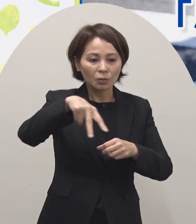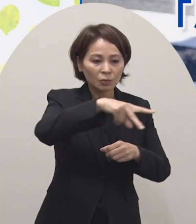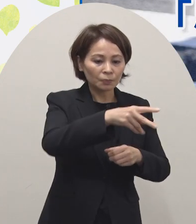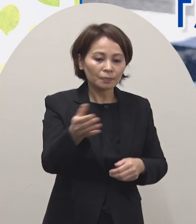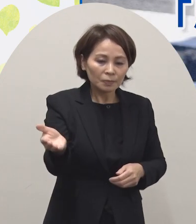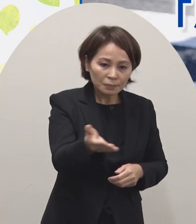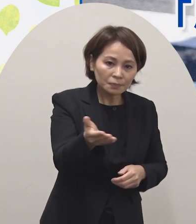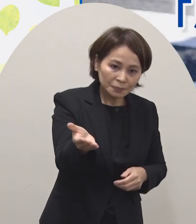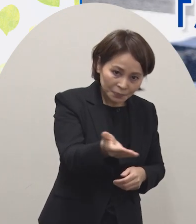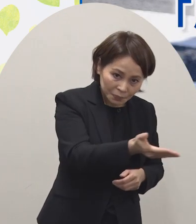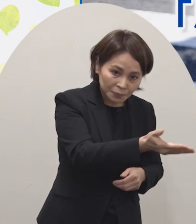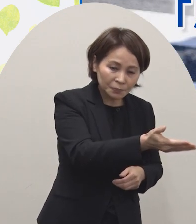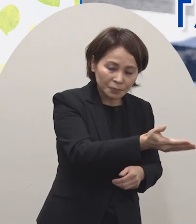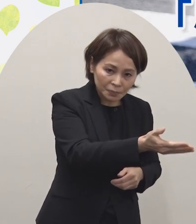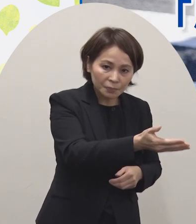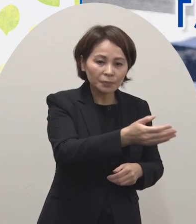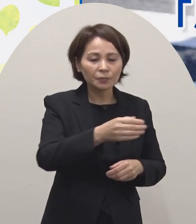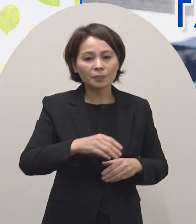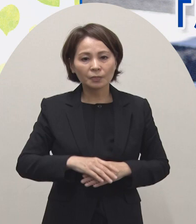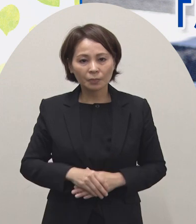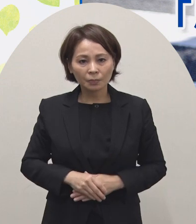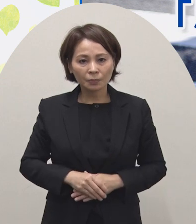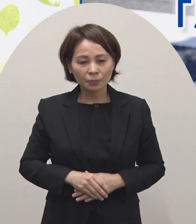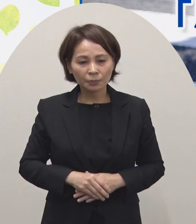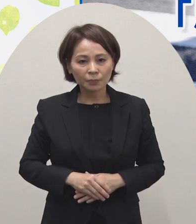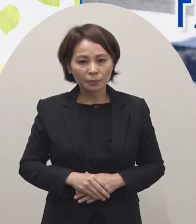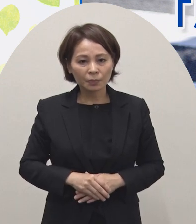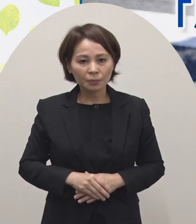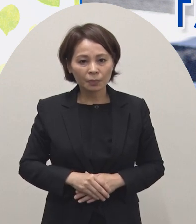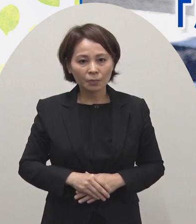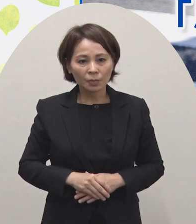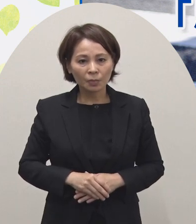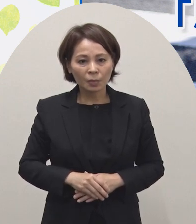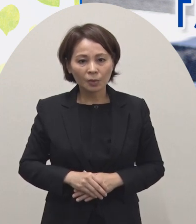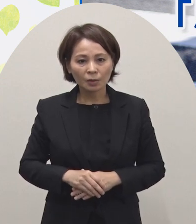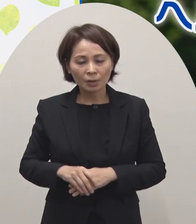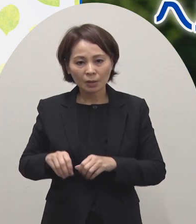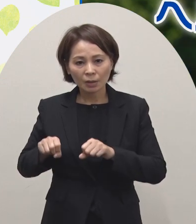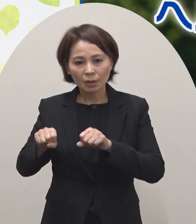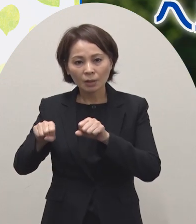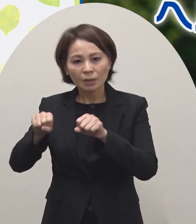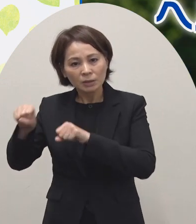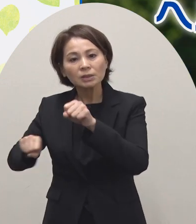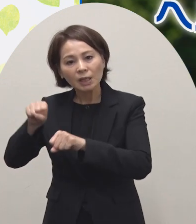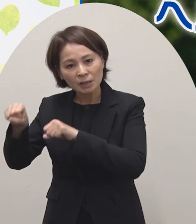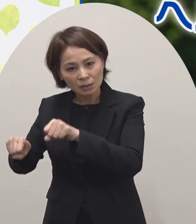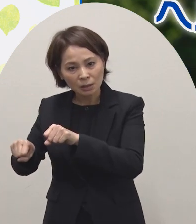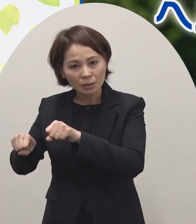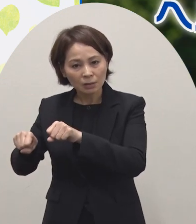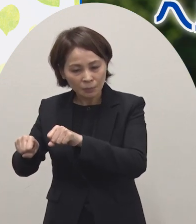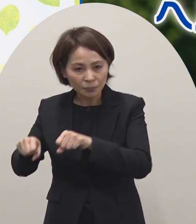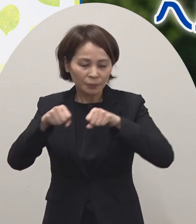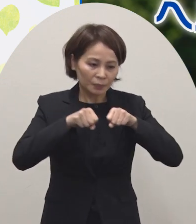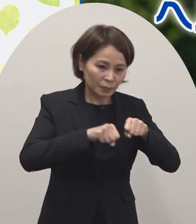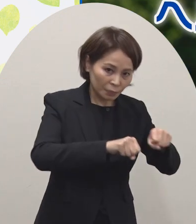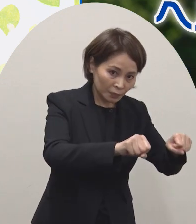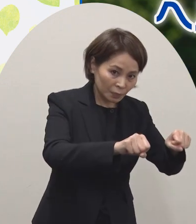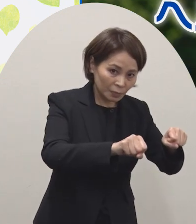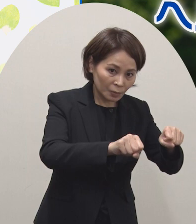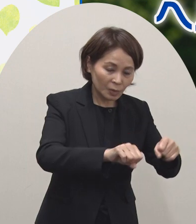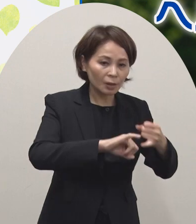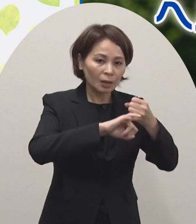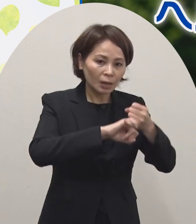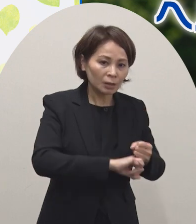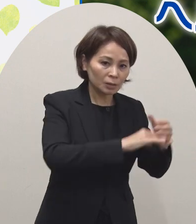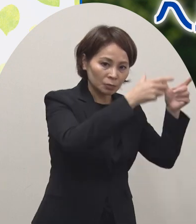Ensuring that pedestrians have priority and encouraging, considerate, sharing, driving. Wearing helmets and obeying